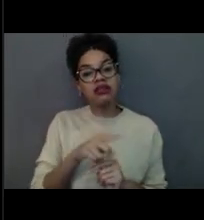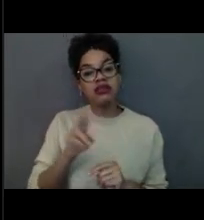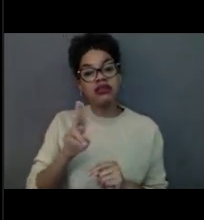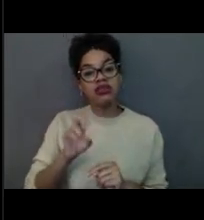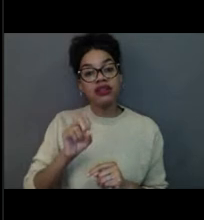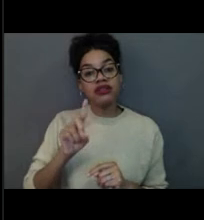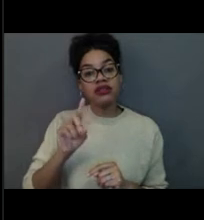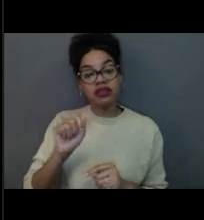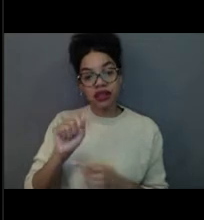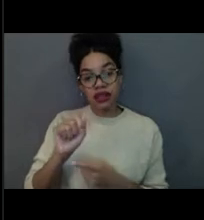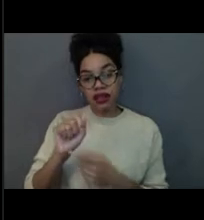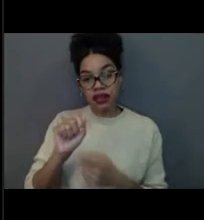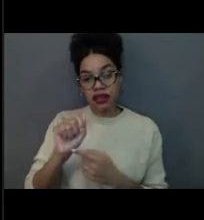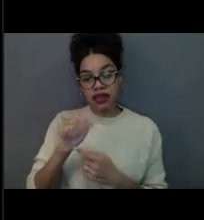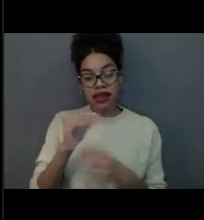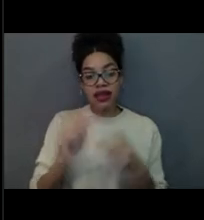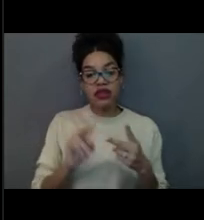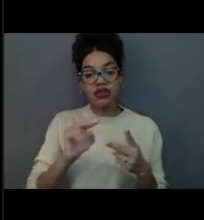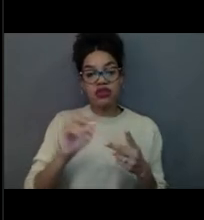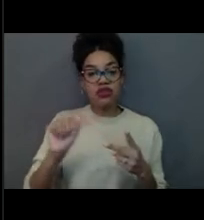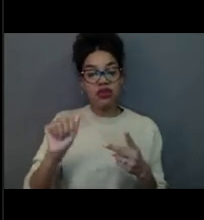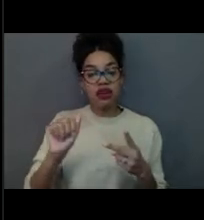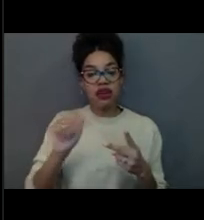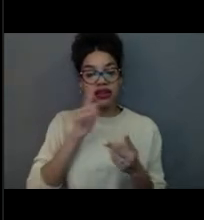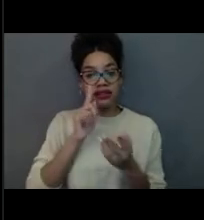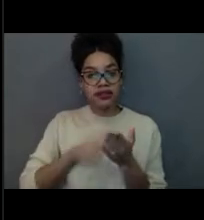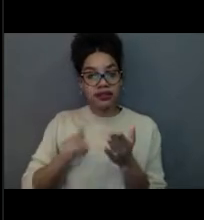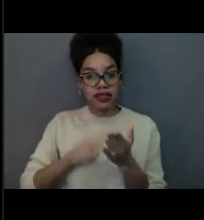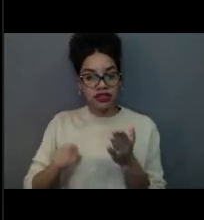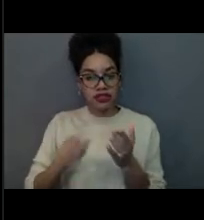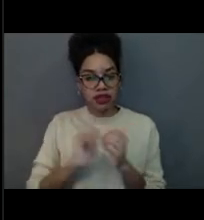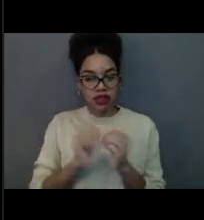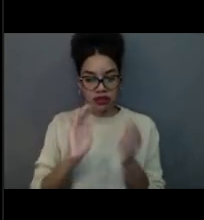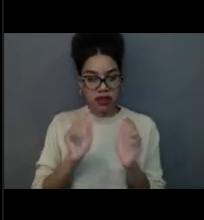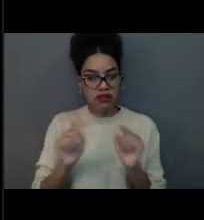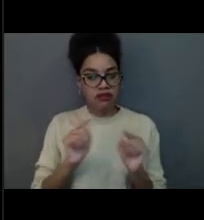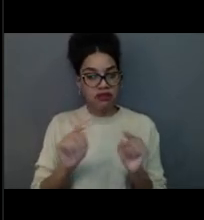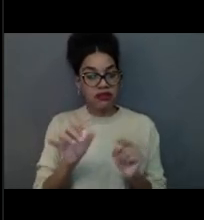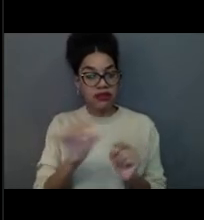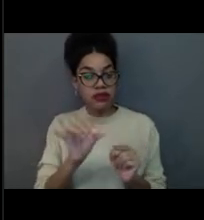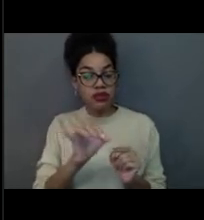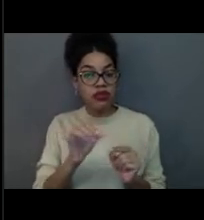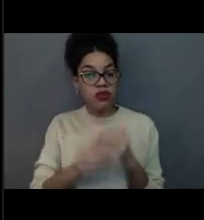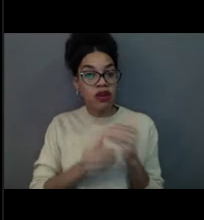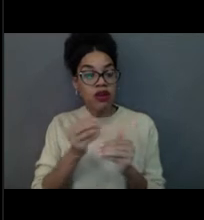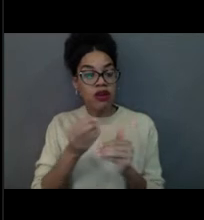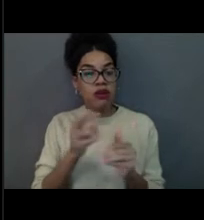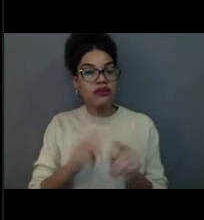the USDA and the NOAA inspection that you do compare? Are they very similar processes?